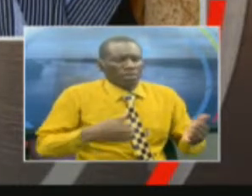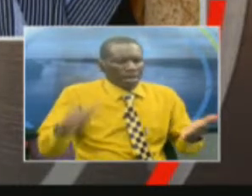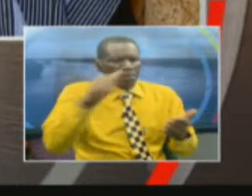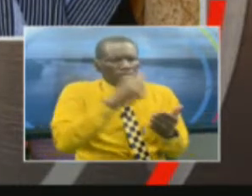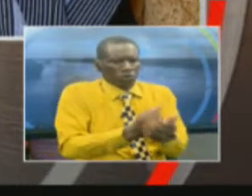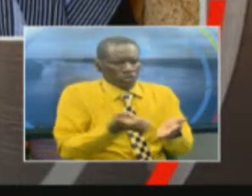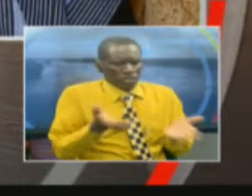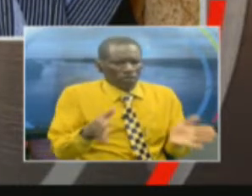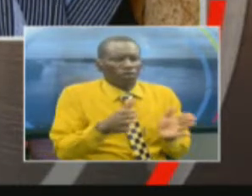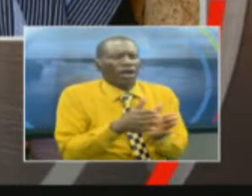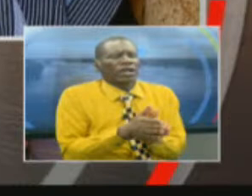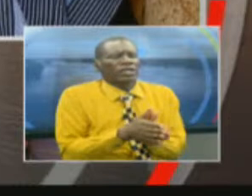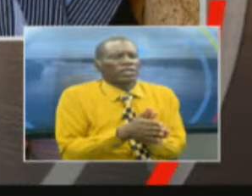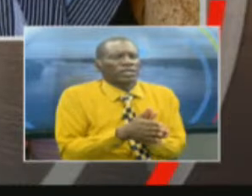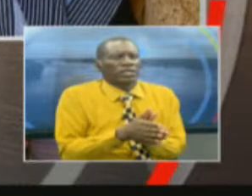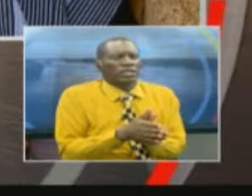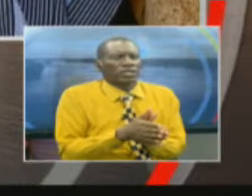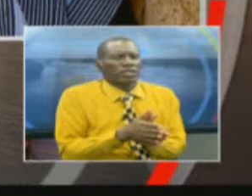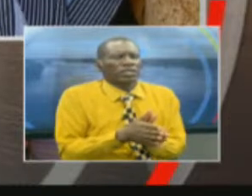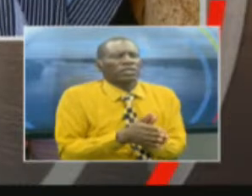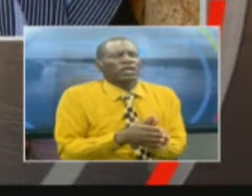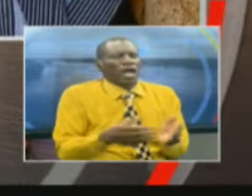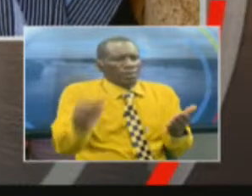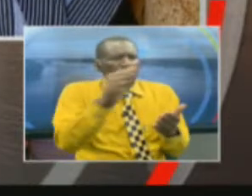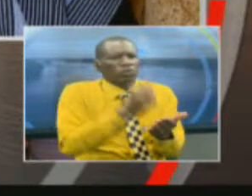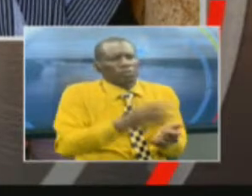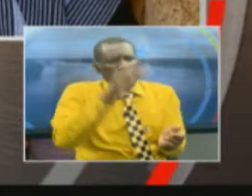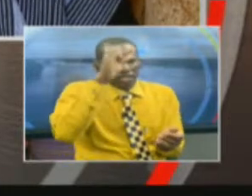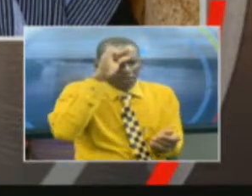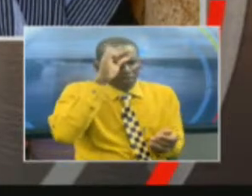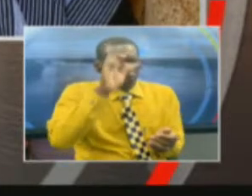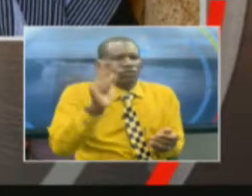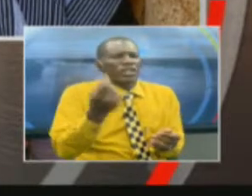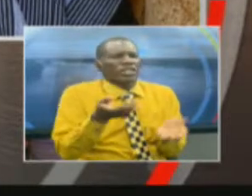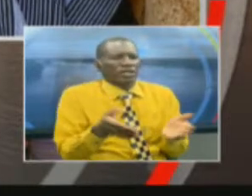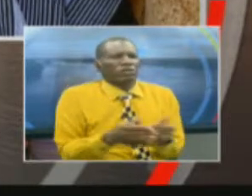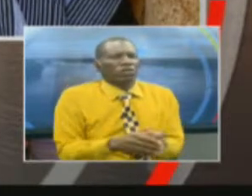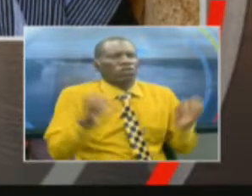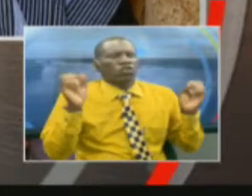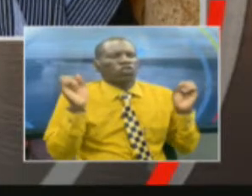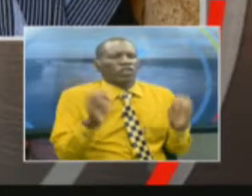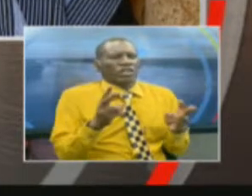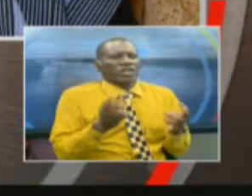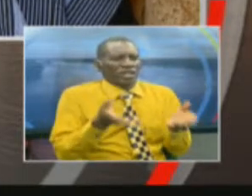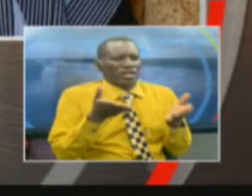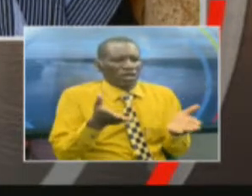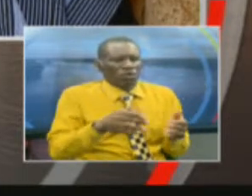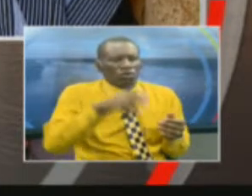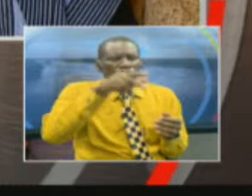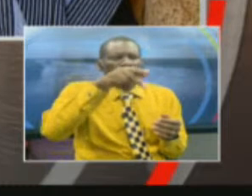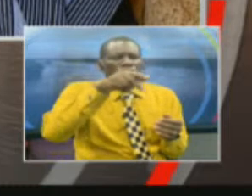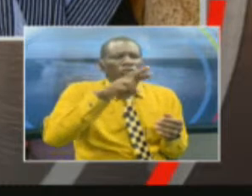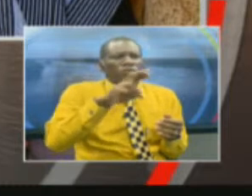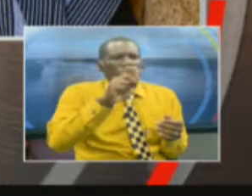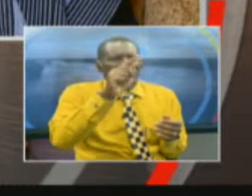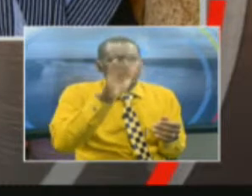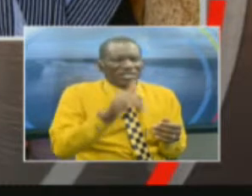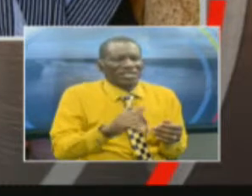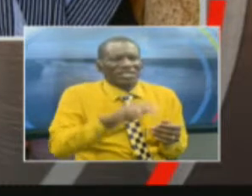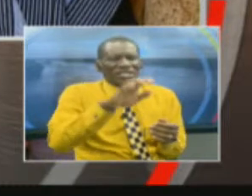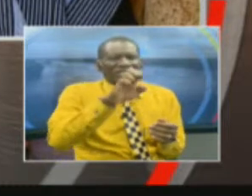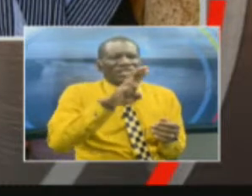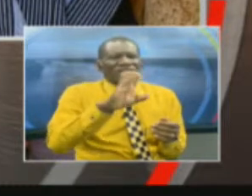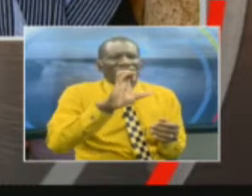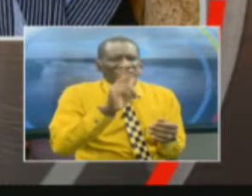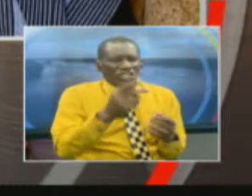now in Kenya government. Thank you. Okay, and Purity, Eric speaks